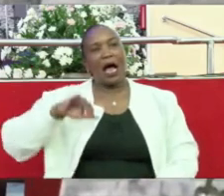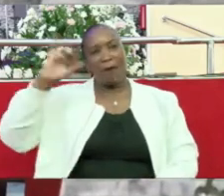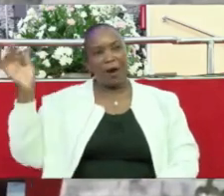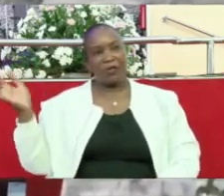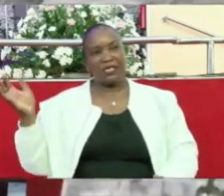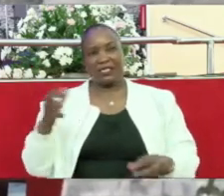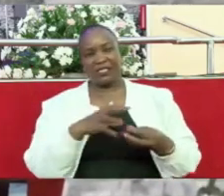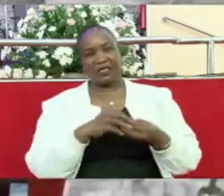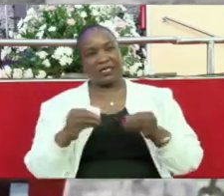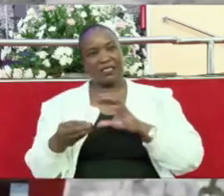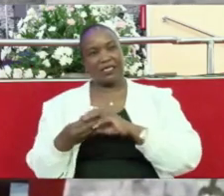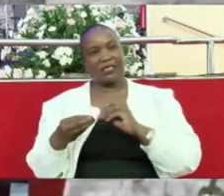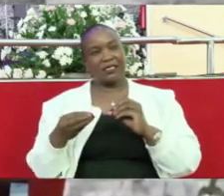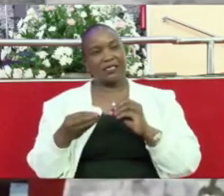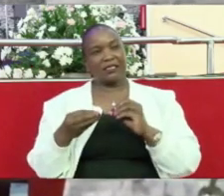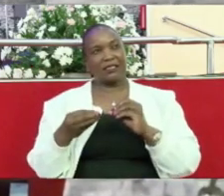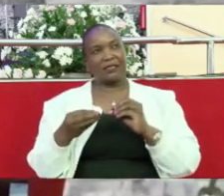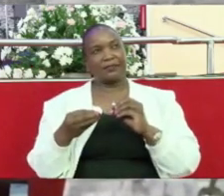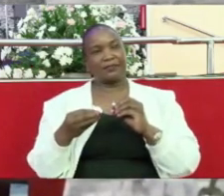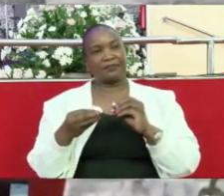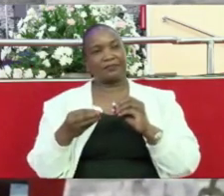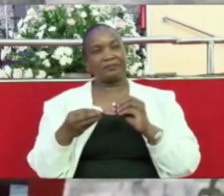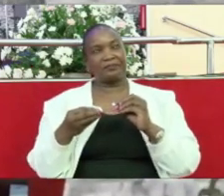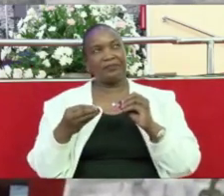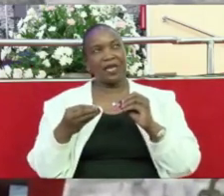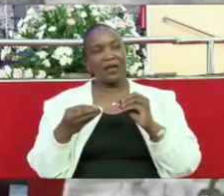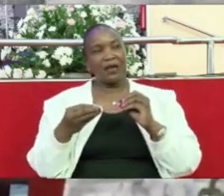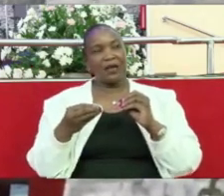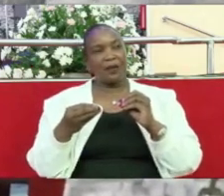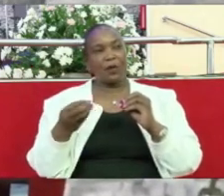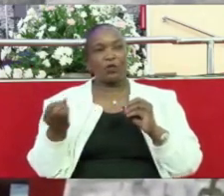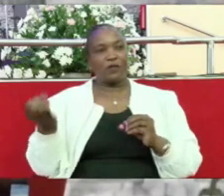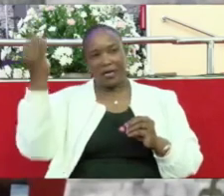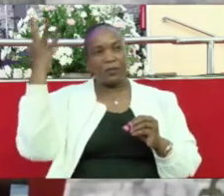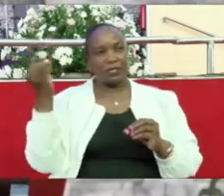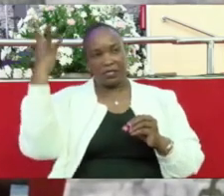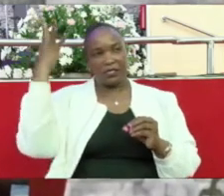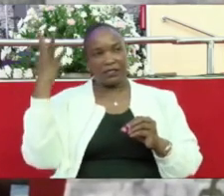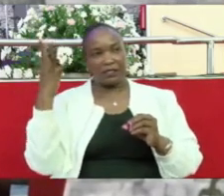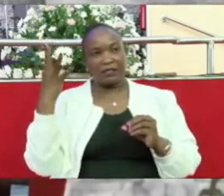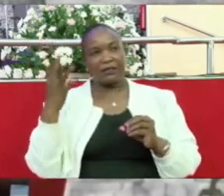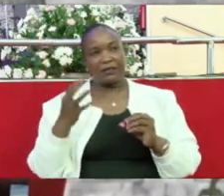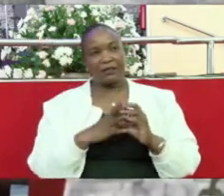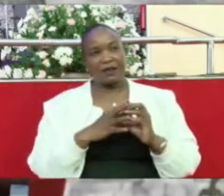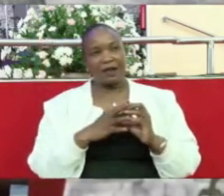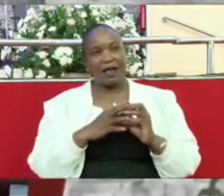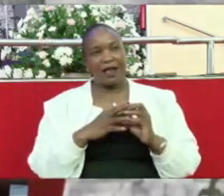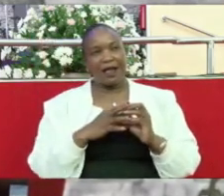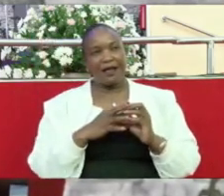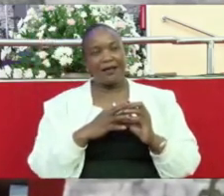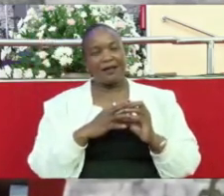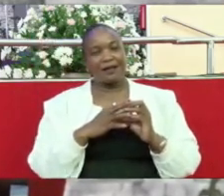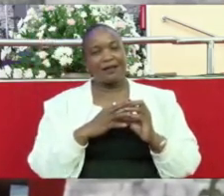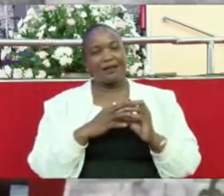ambalo limetengenezwa sababu ya mpigano wa dunia. Another characteristic of a mountain, ingine ni nini? Is